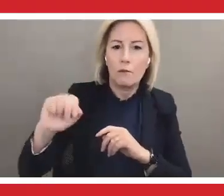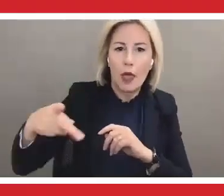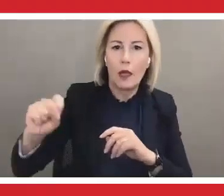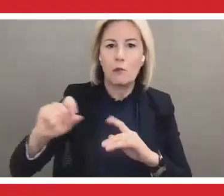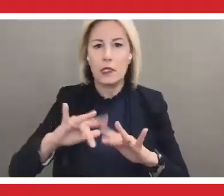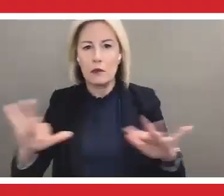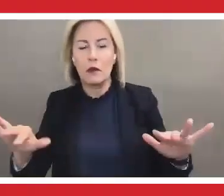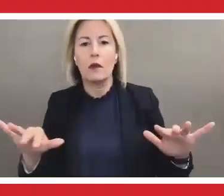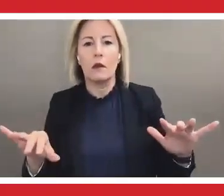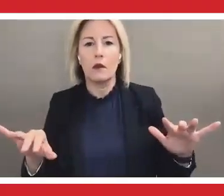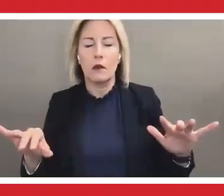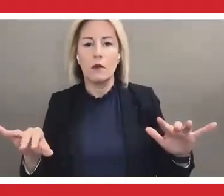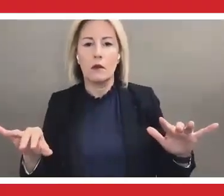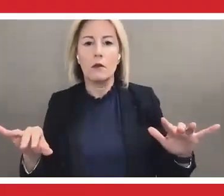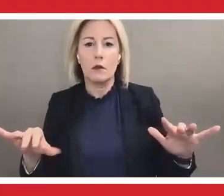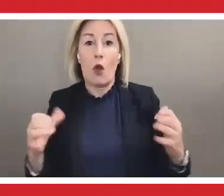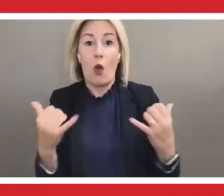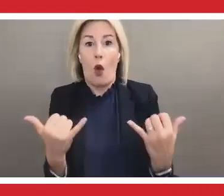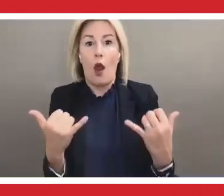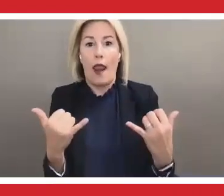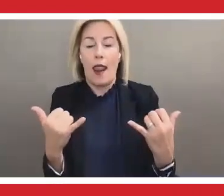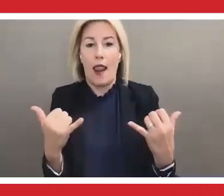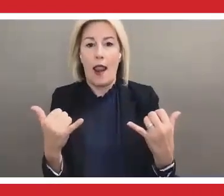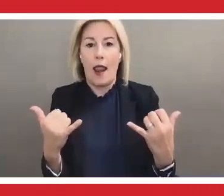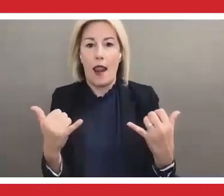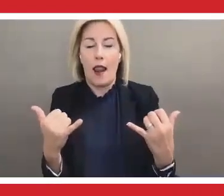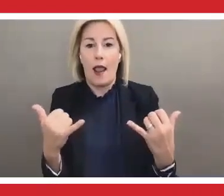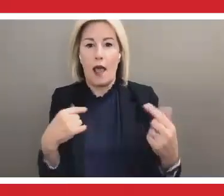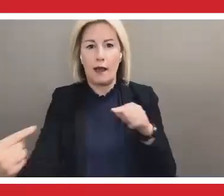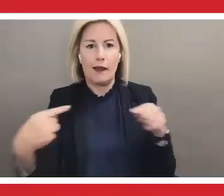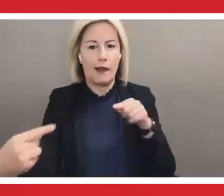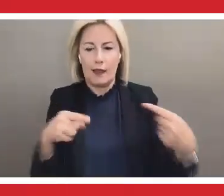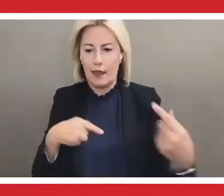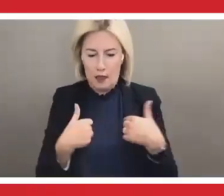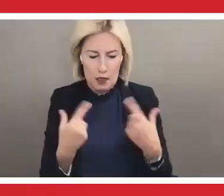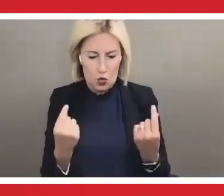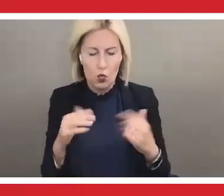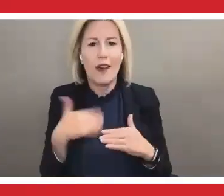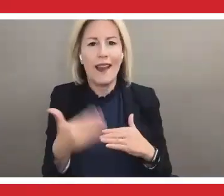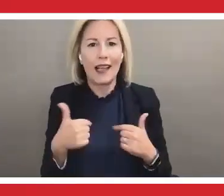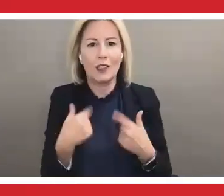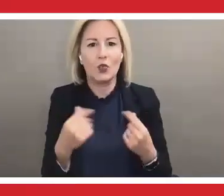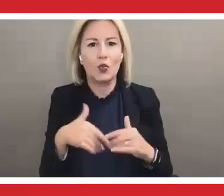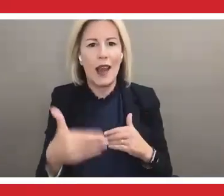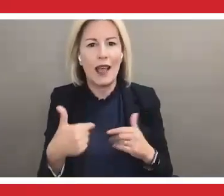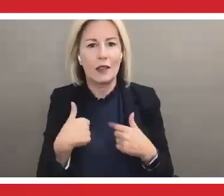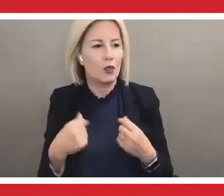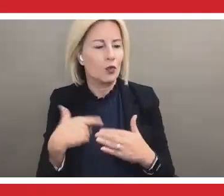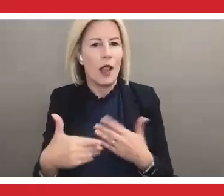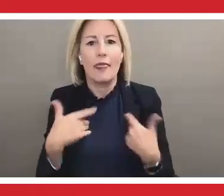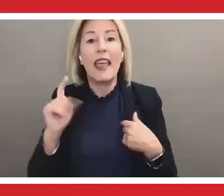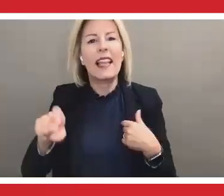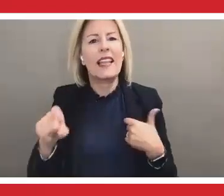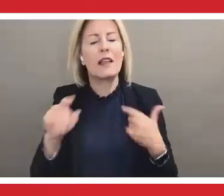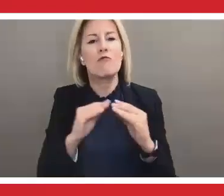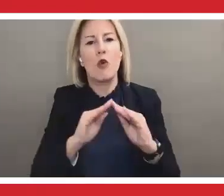are now fighting with what should I do next? So they need to find some clarity, some guidance